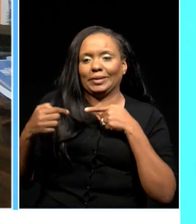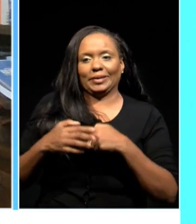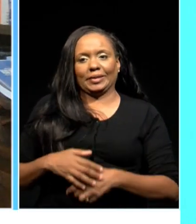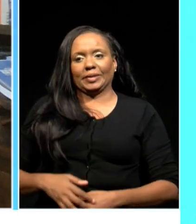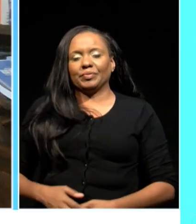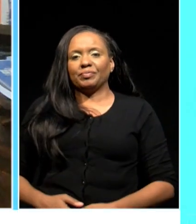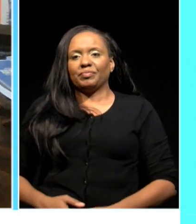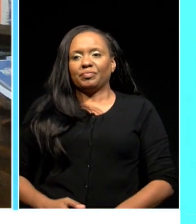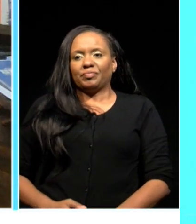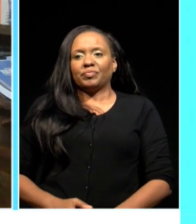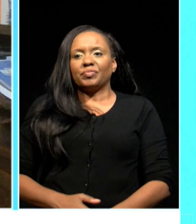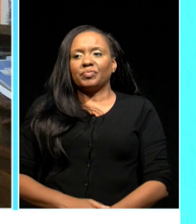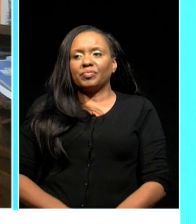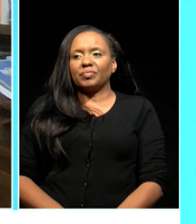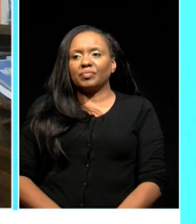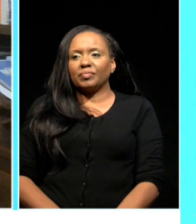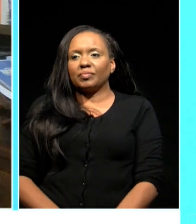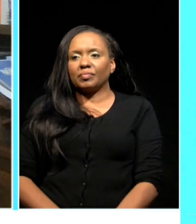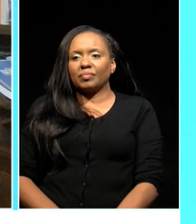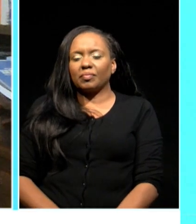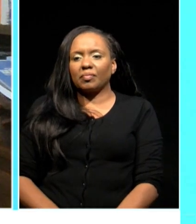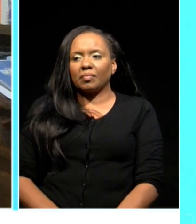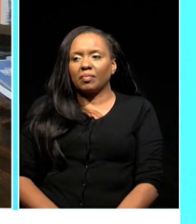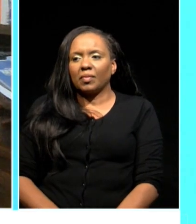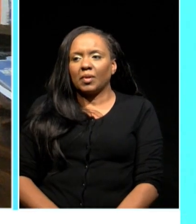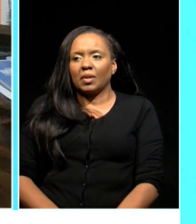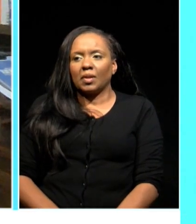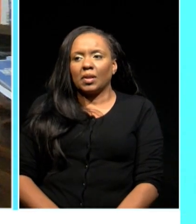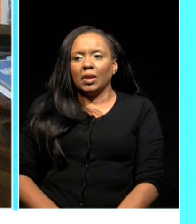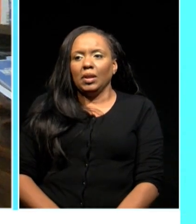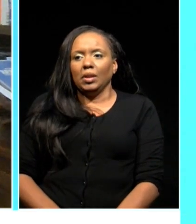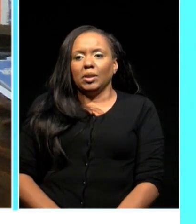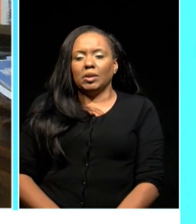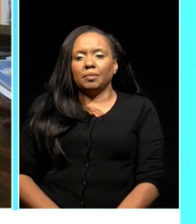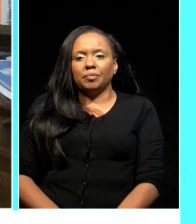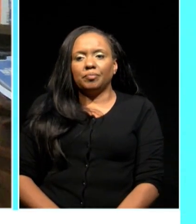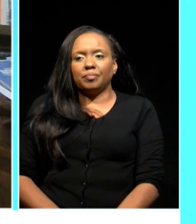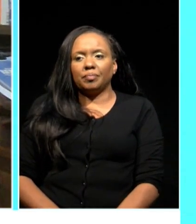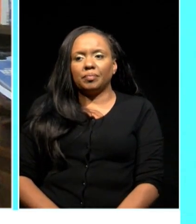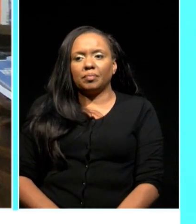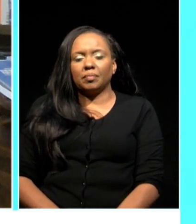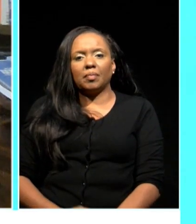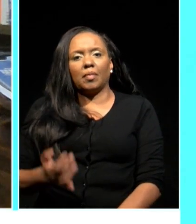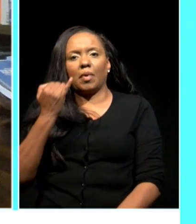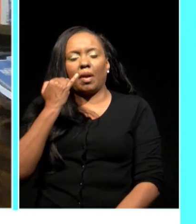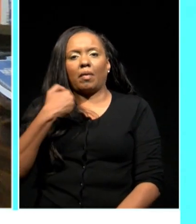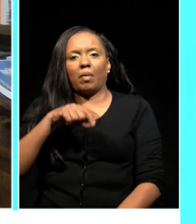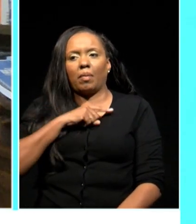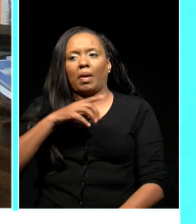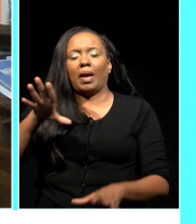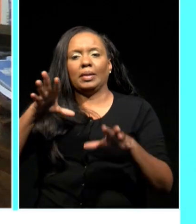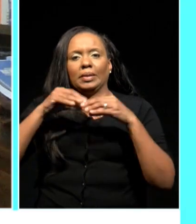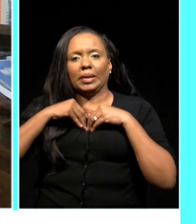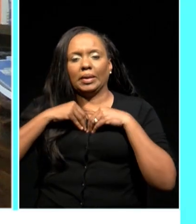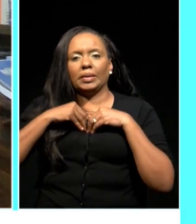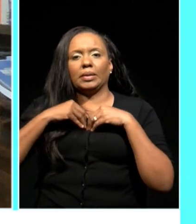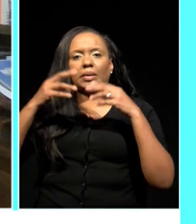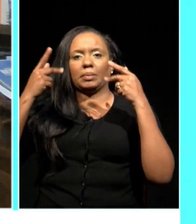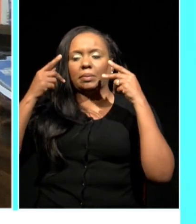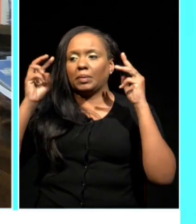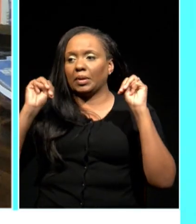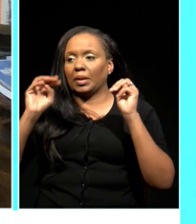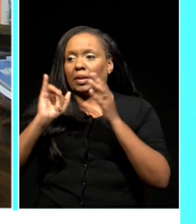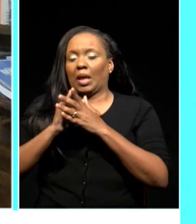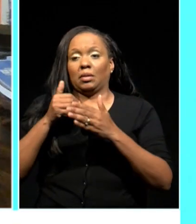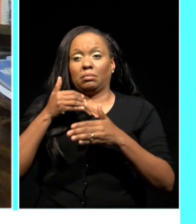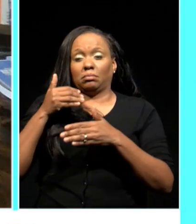point where if we are to accept what the Prime Minister said, and I have no doubt she was genuine about it, that throughout